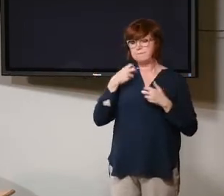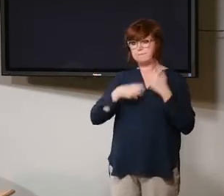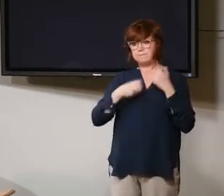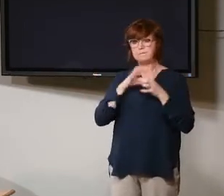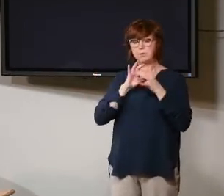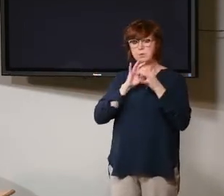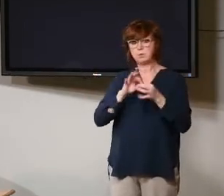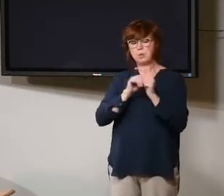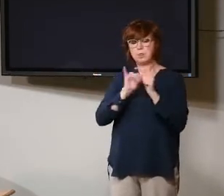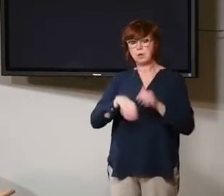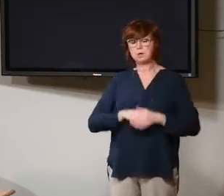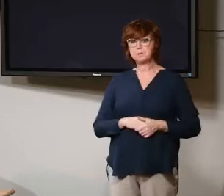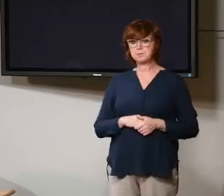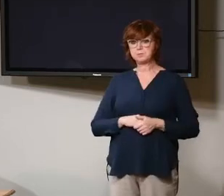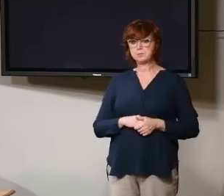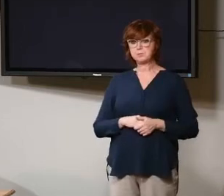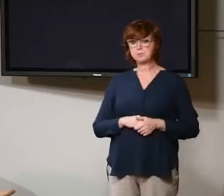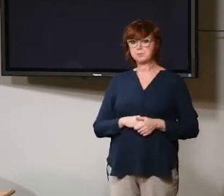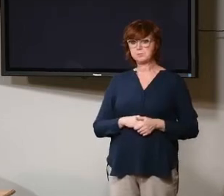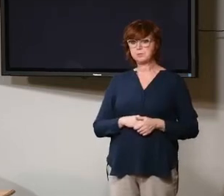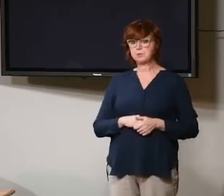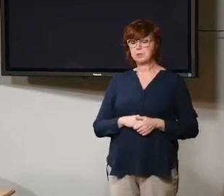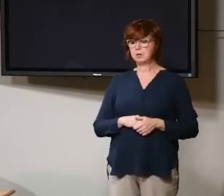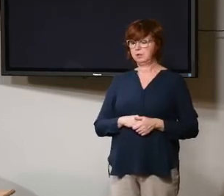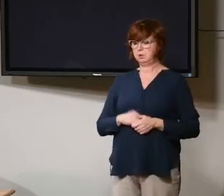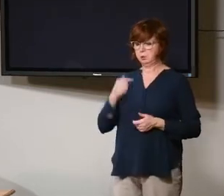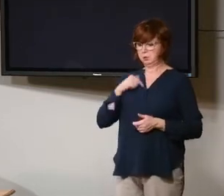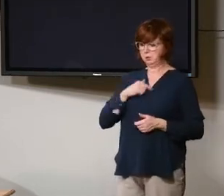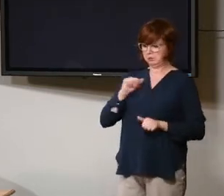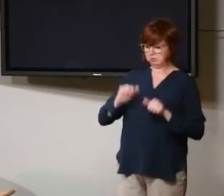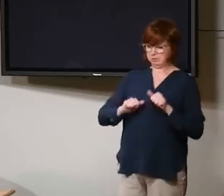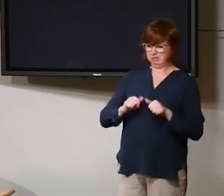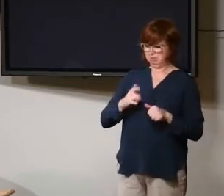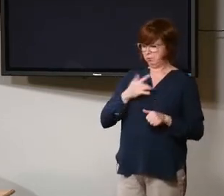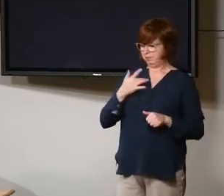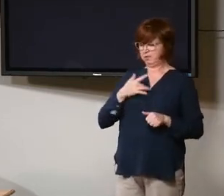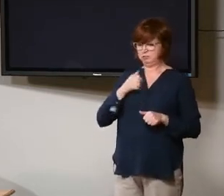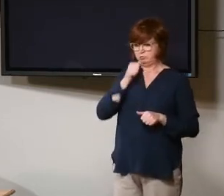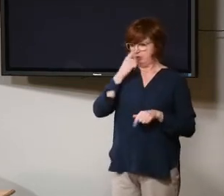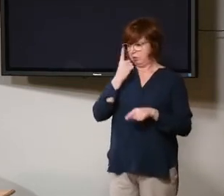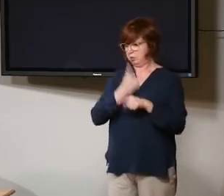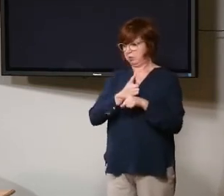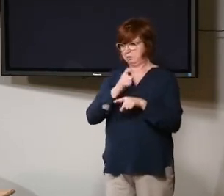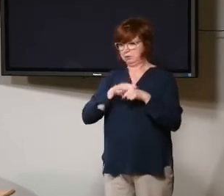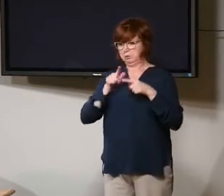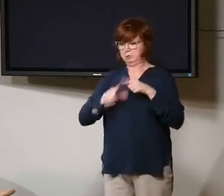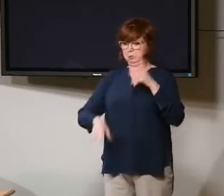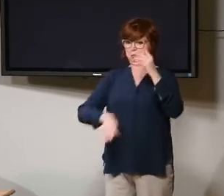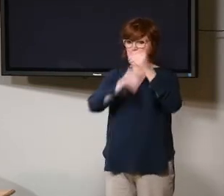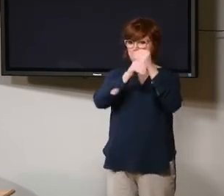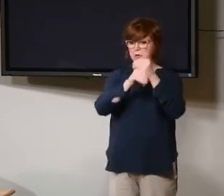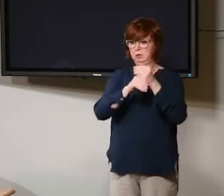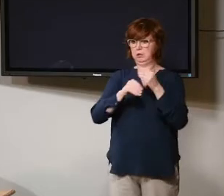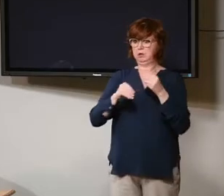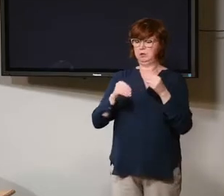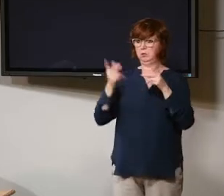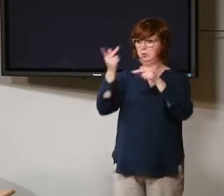So we didn't feel that this was a time to potentially add to